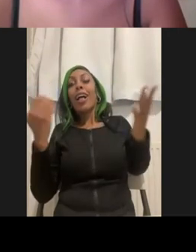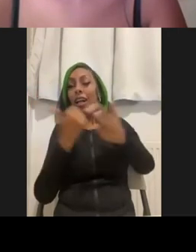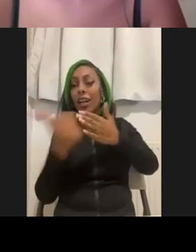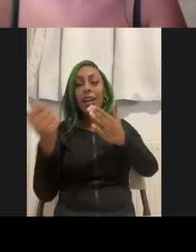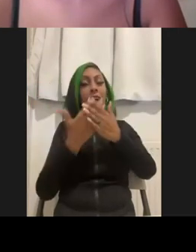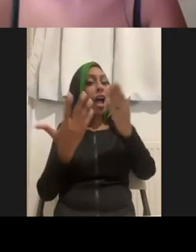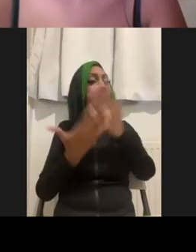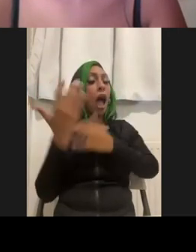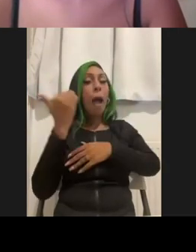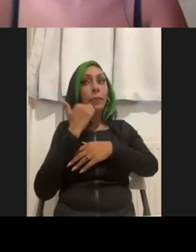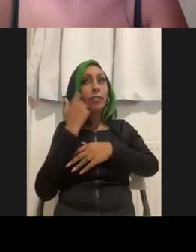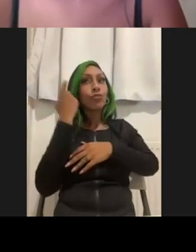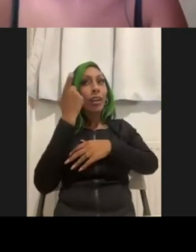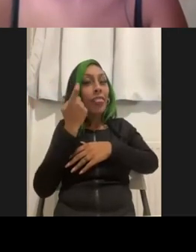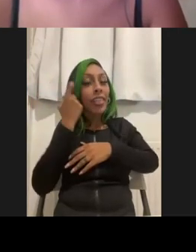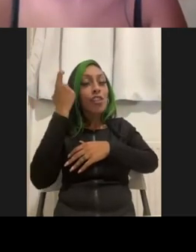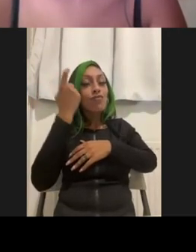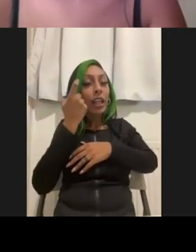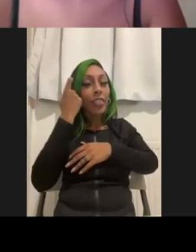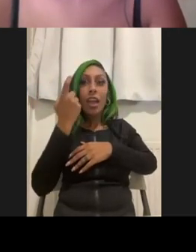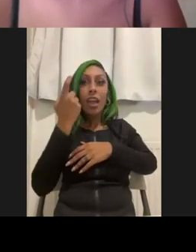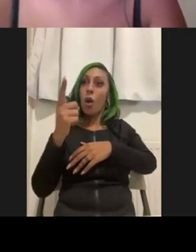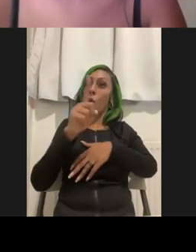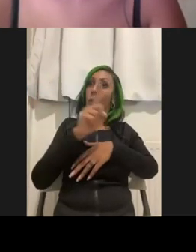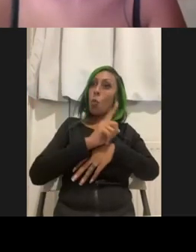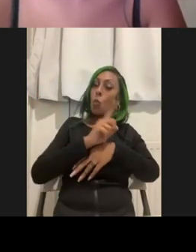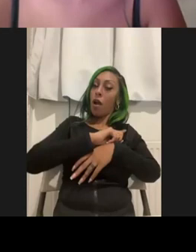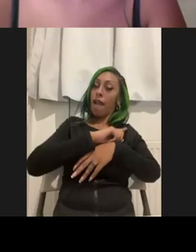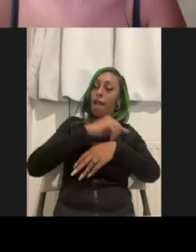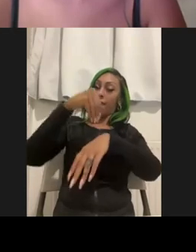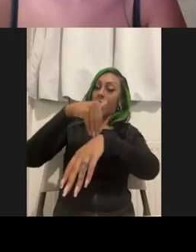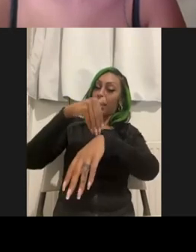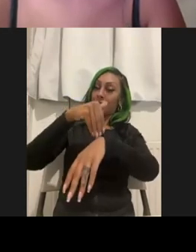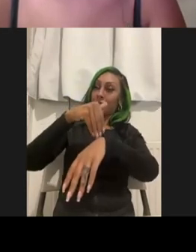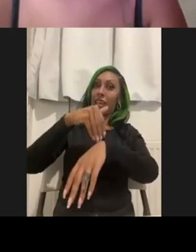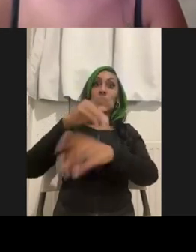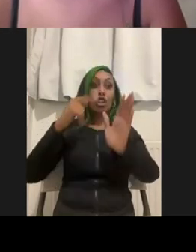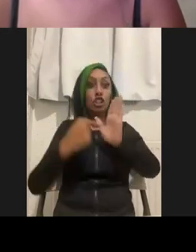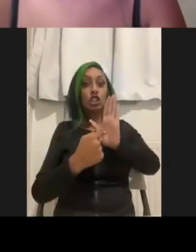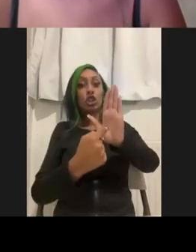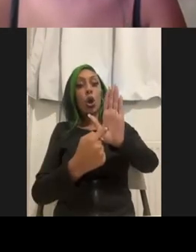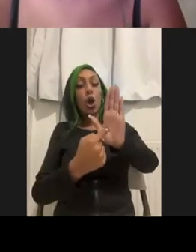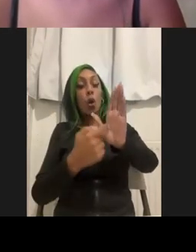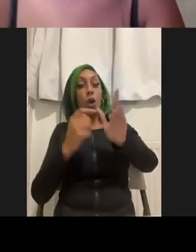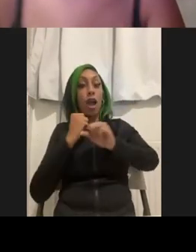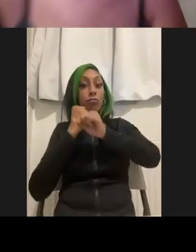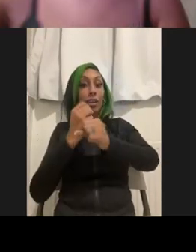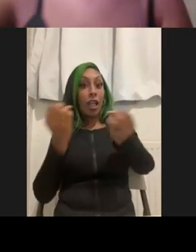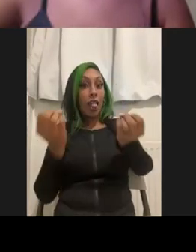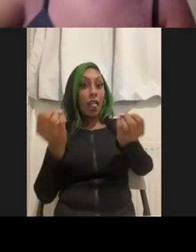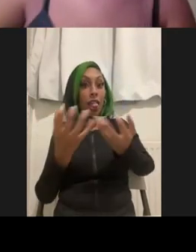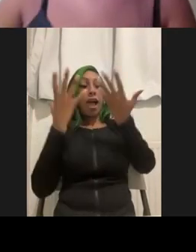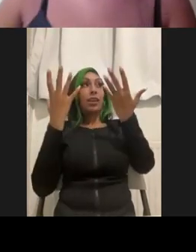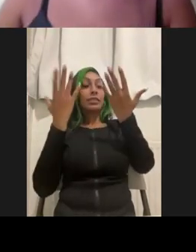of rethinking what is effective, both in terms of what is effective of showing, bringing to light, you know, making